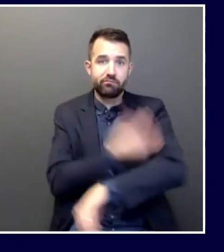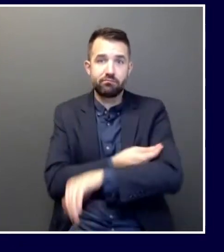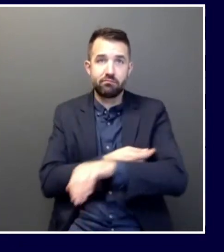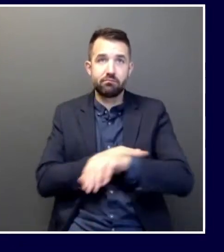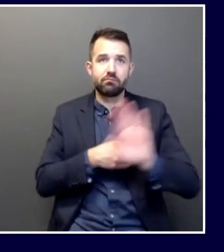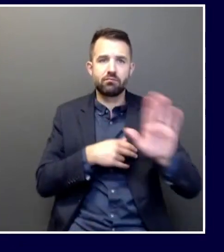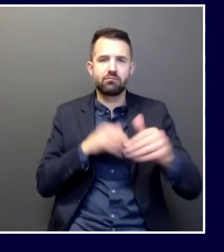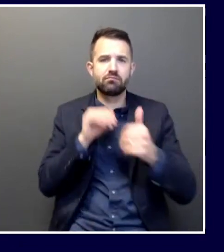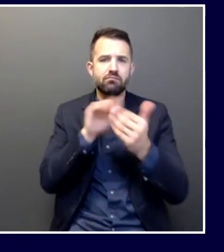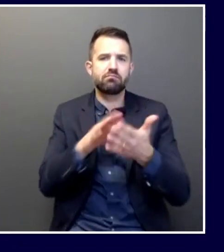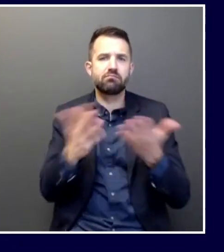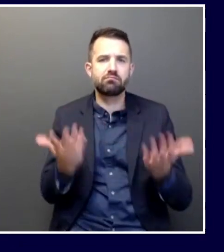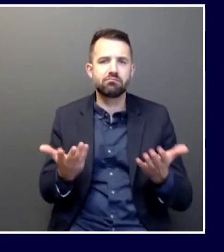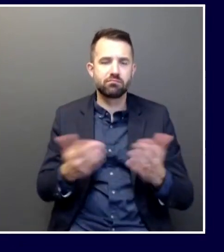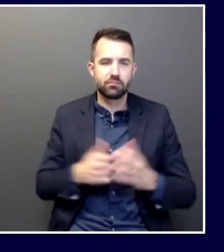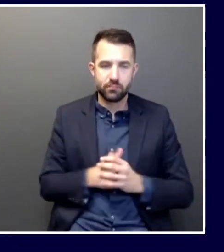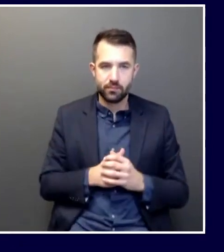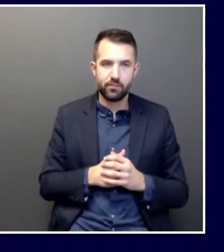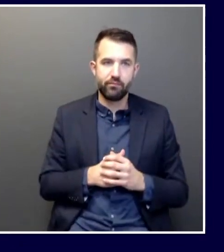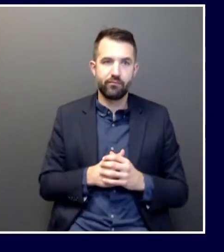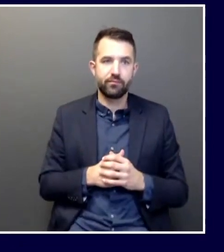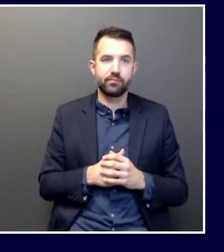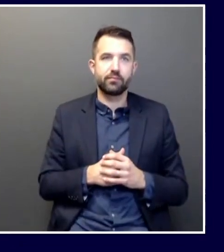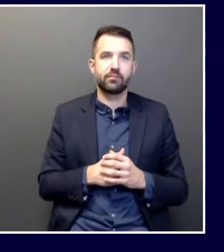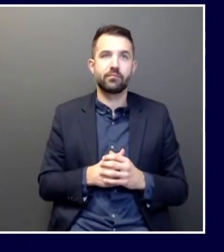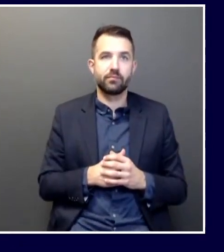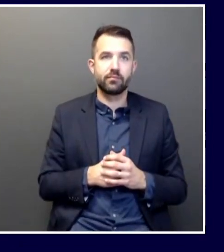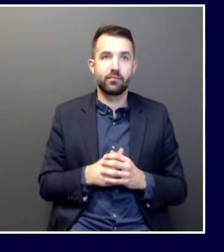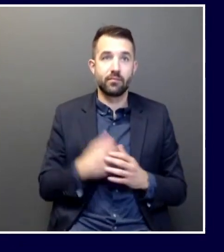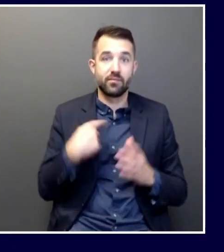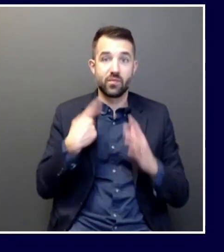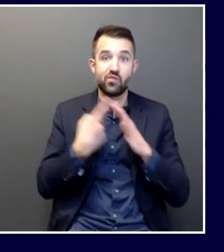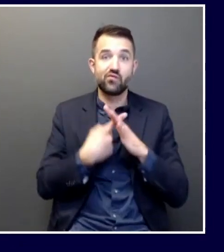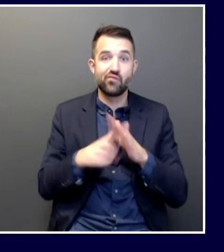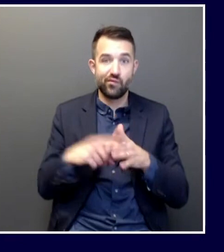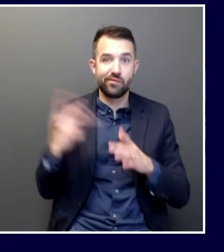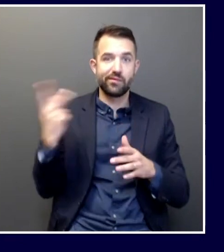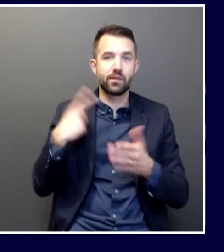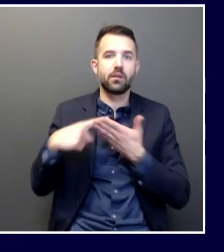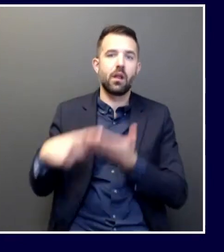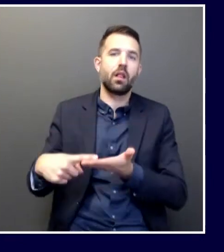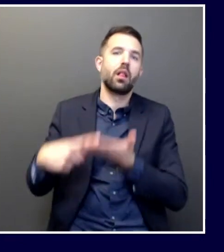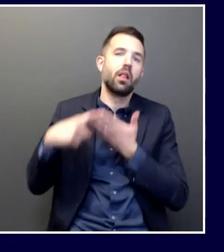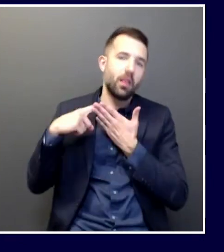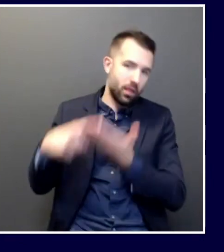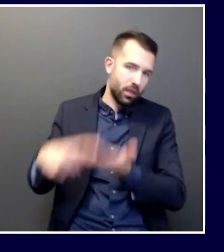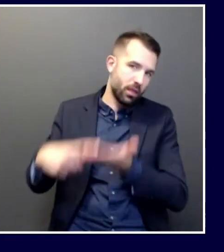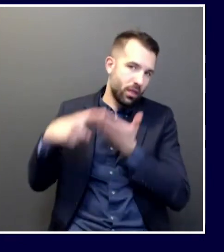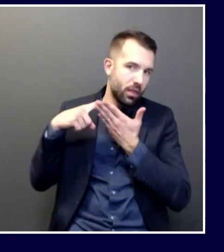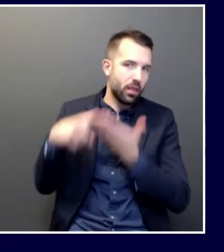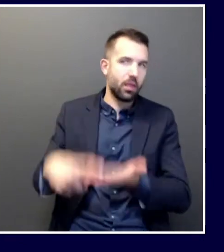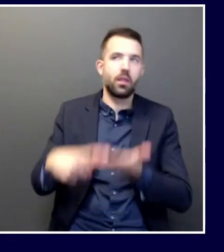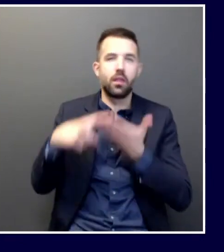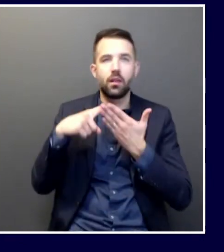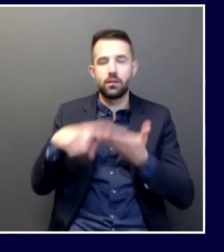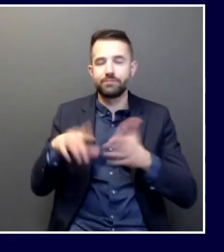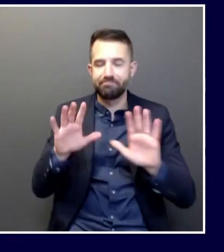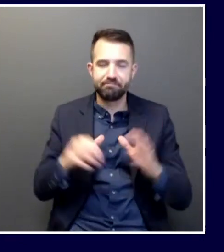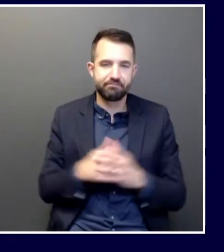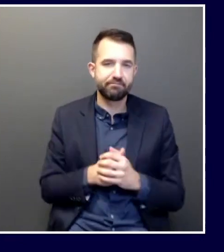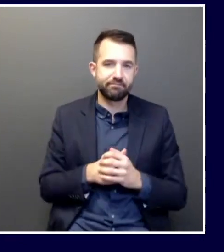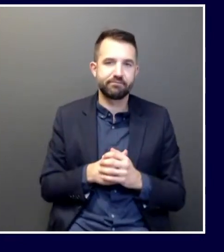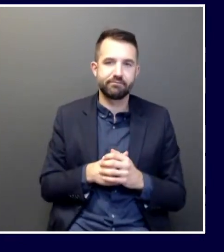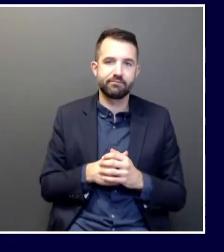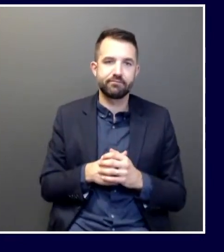I'll start, but again, Commissioner Lambert and I have discussed this on numerous occasions. David, I'll start with thinking about